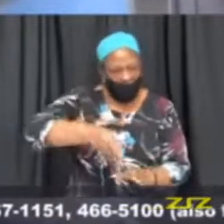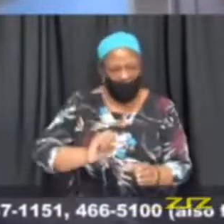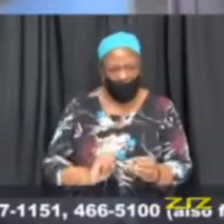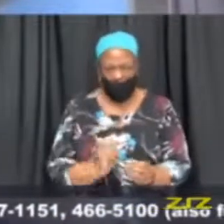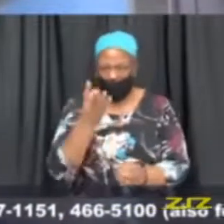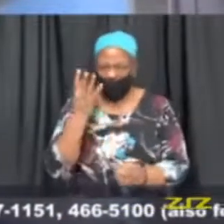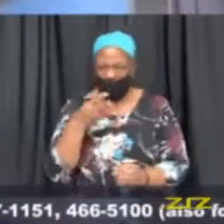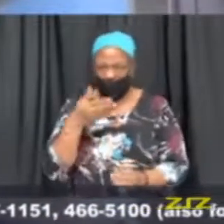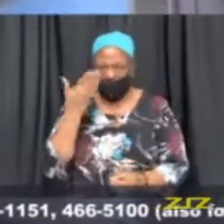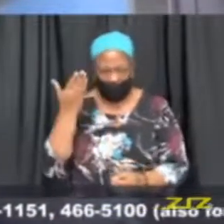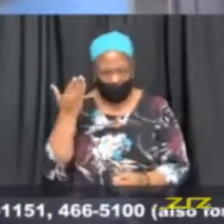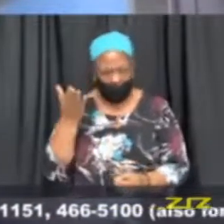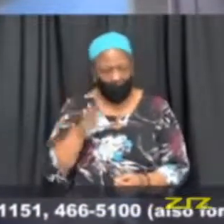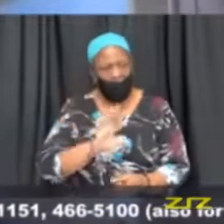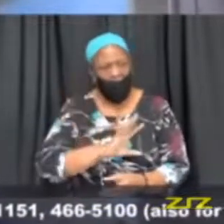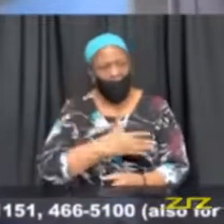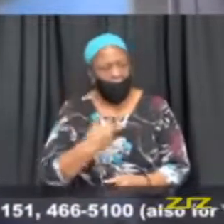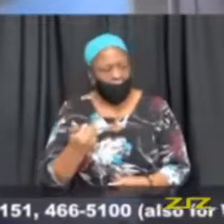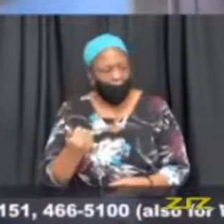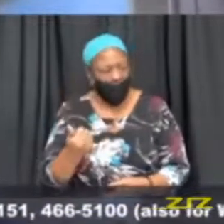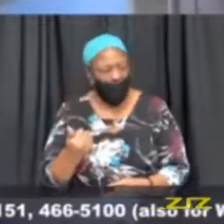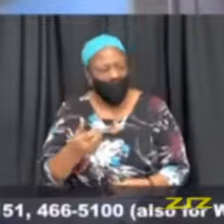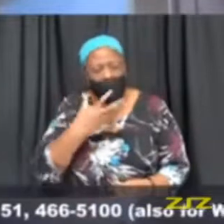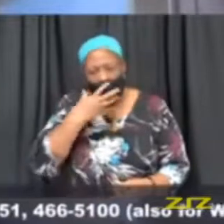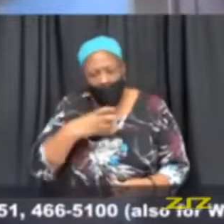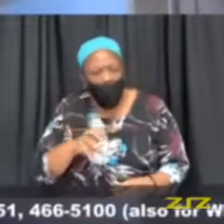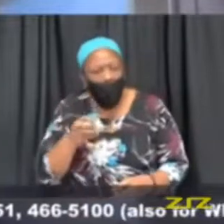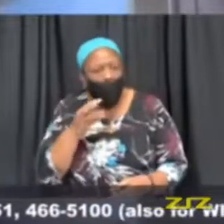do at Seismic.